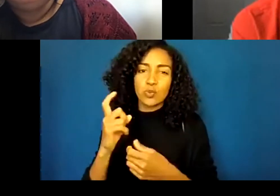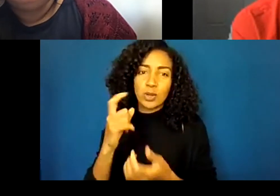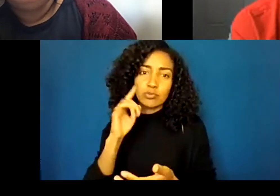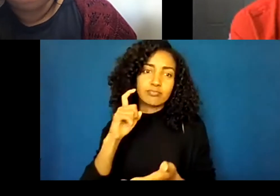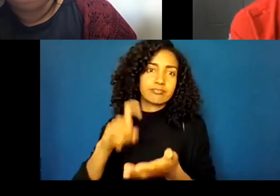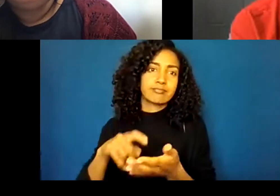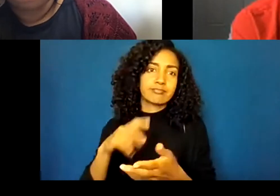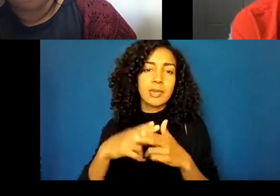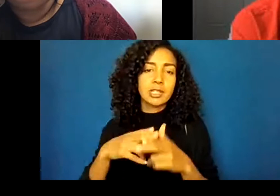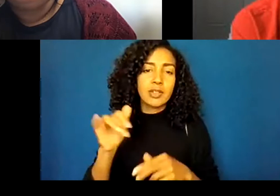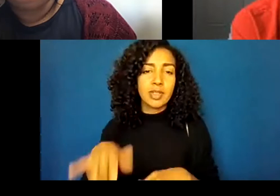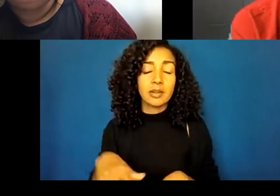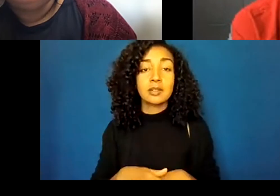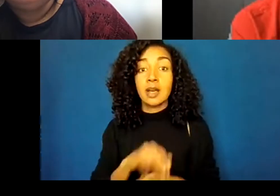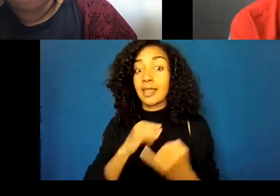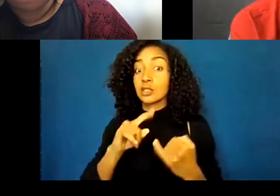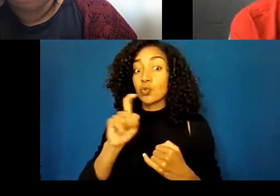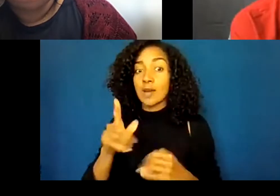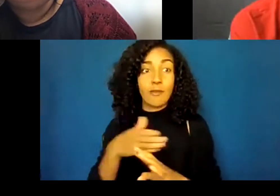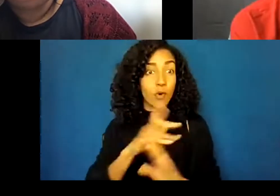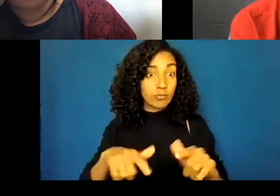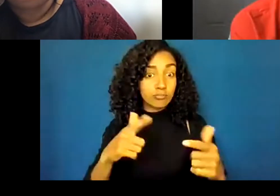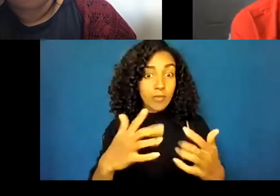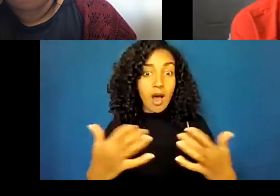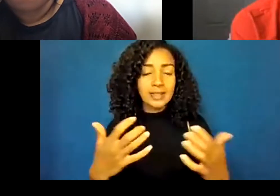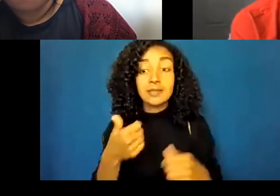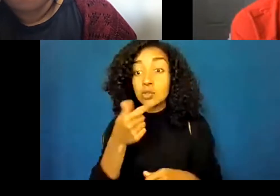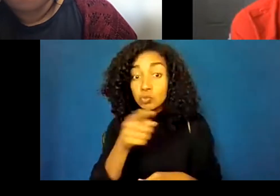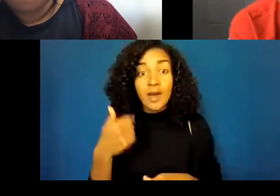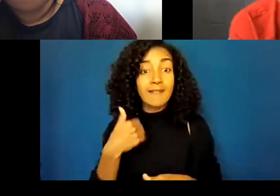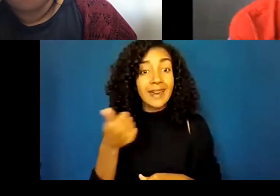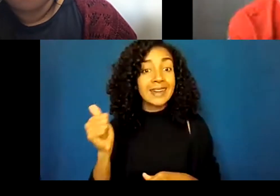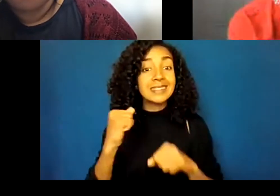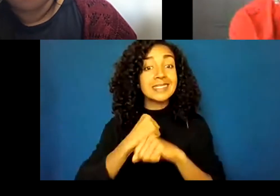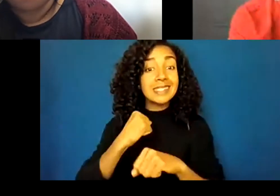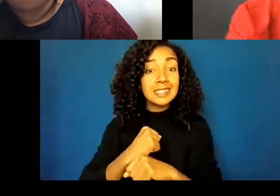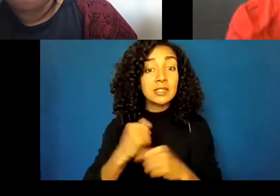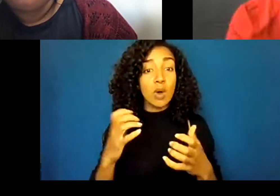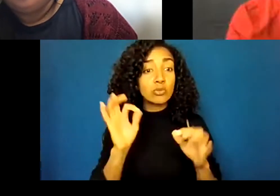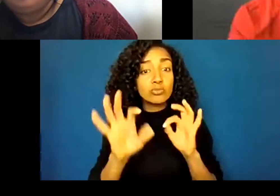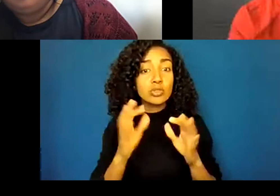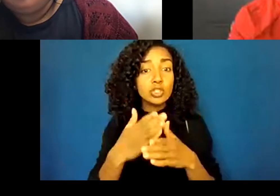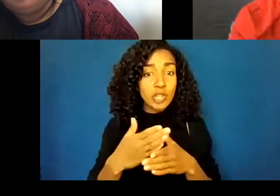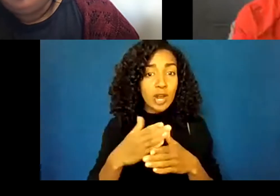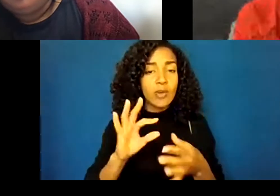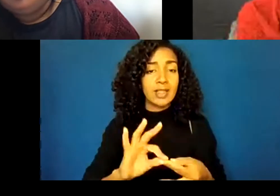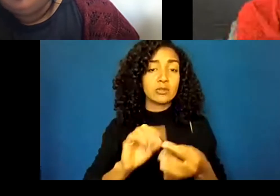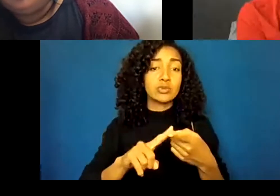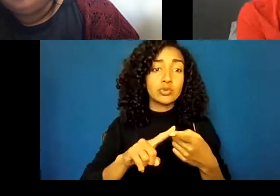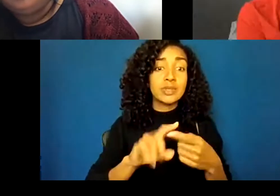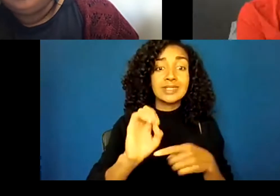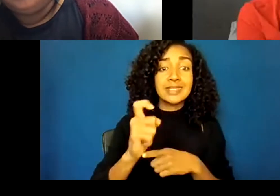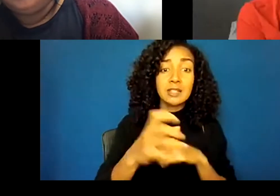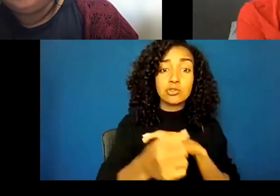have any statistics that you may be able to share or know about sex trafficking or missing and murdered specific